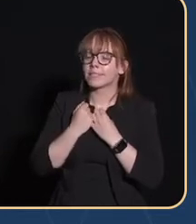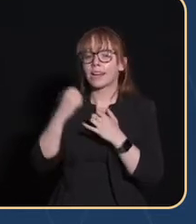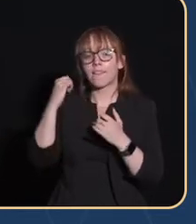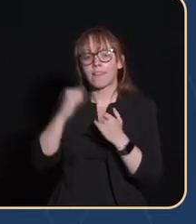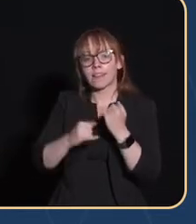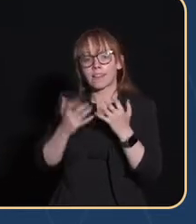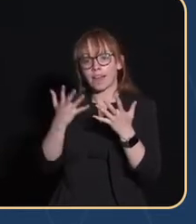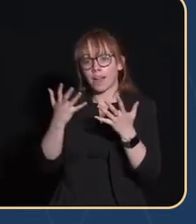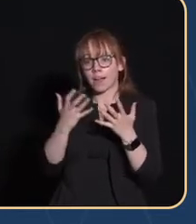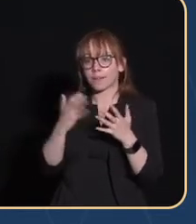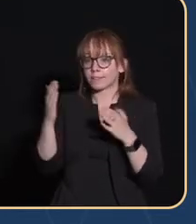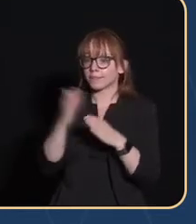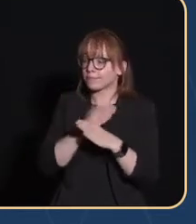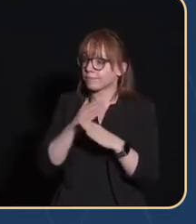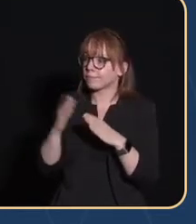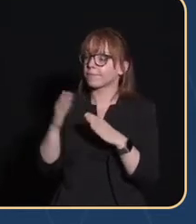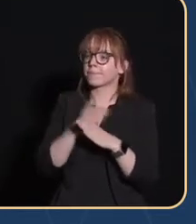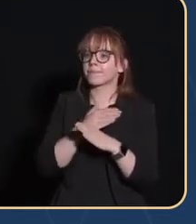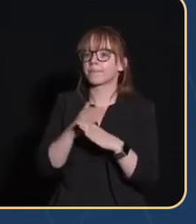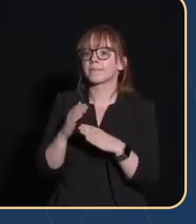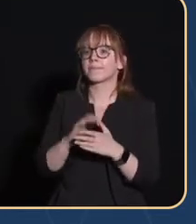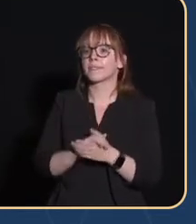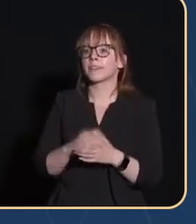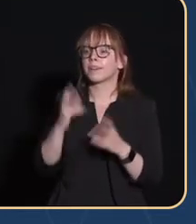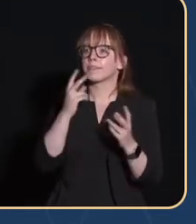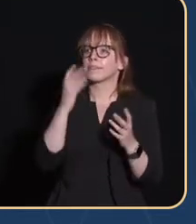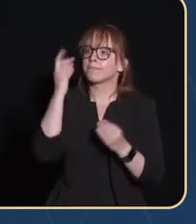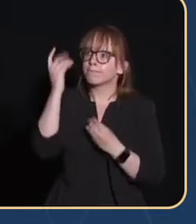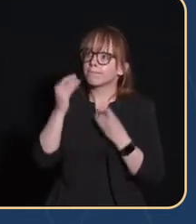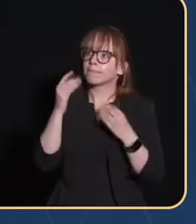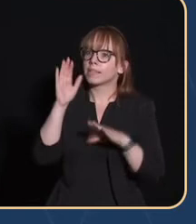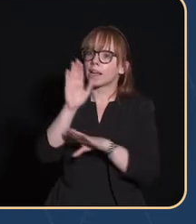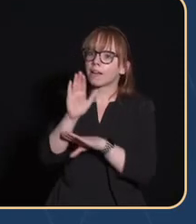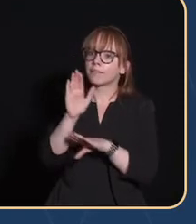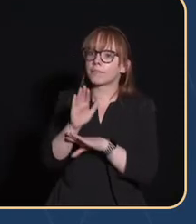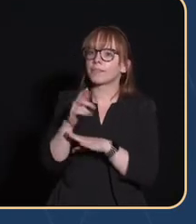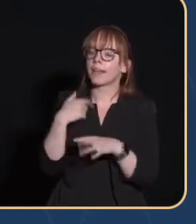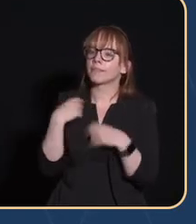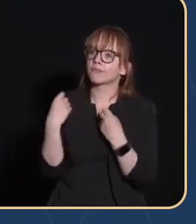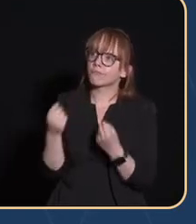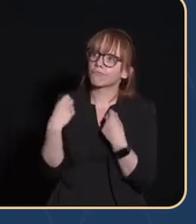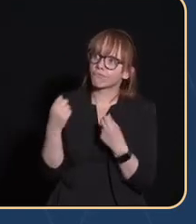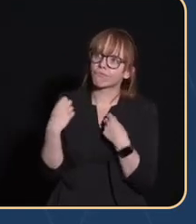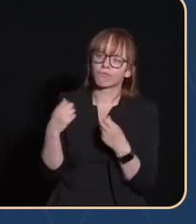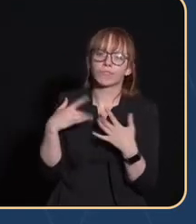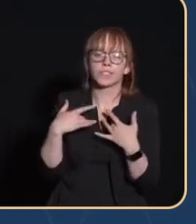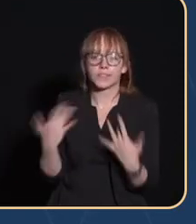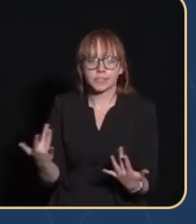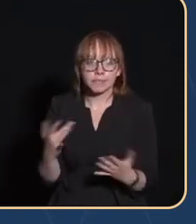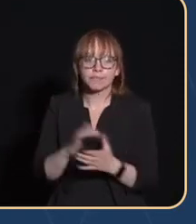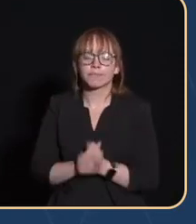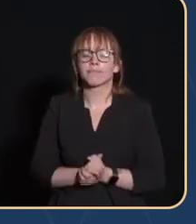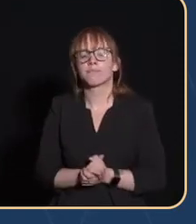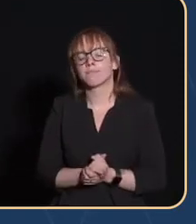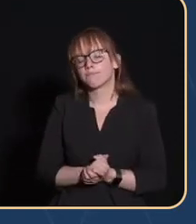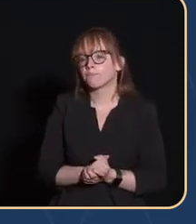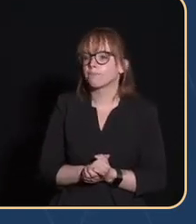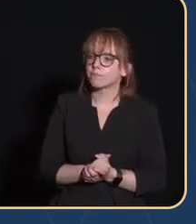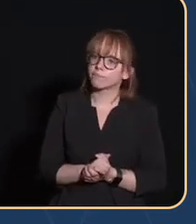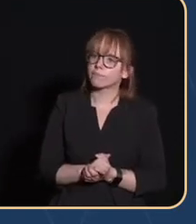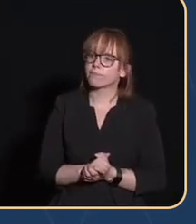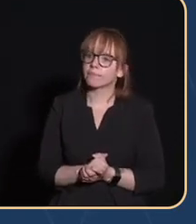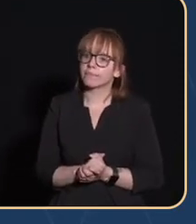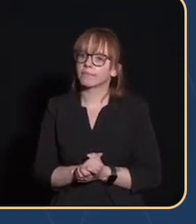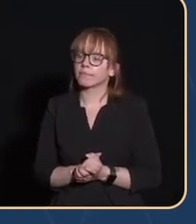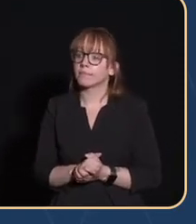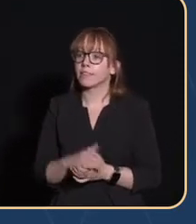David and I highlight our auction, I was thinking about this afternoon, David. I was driving to this event, and some cold